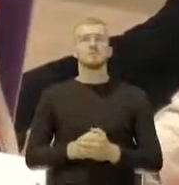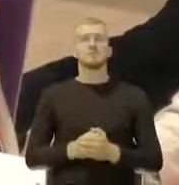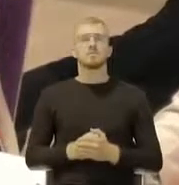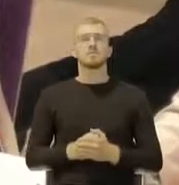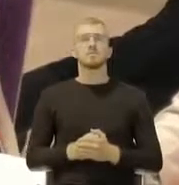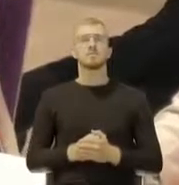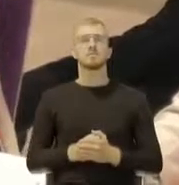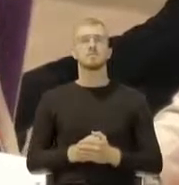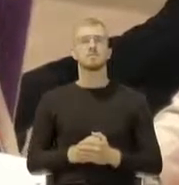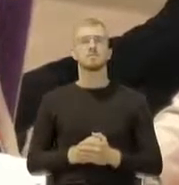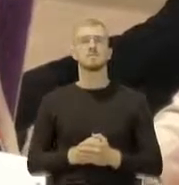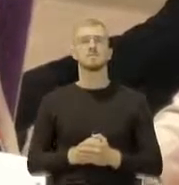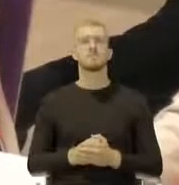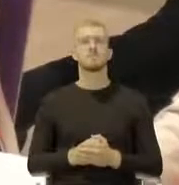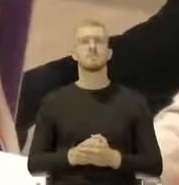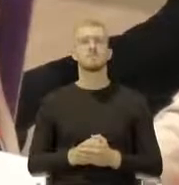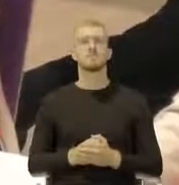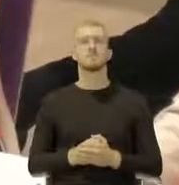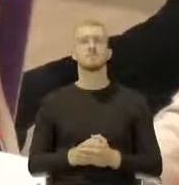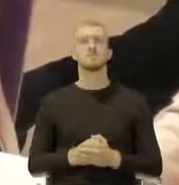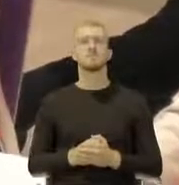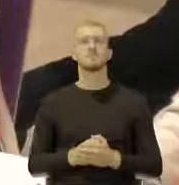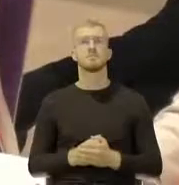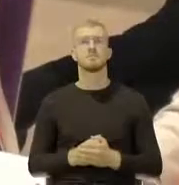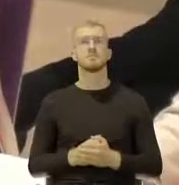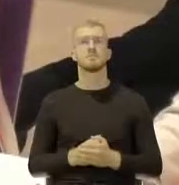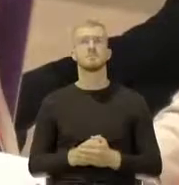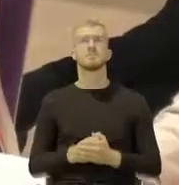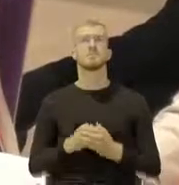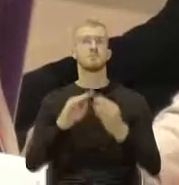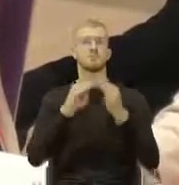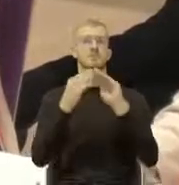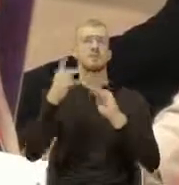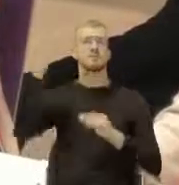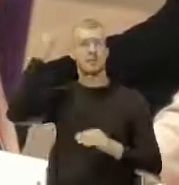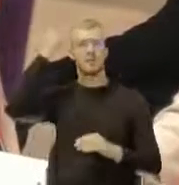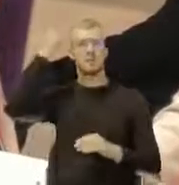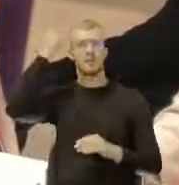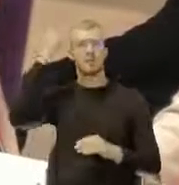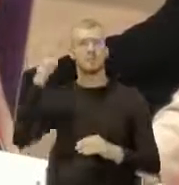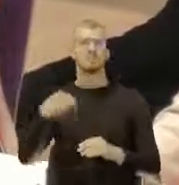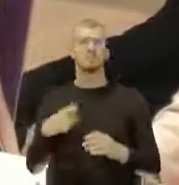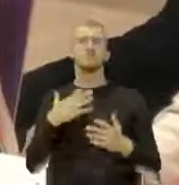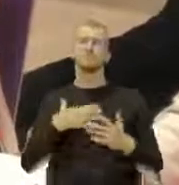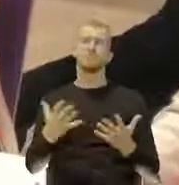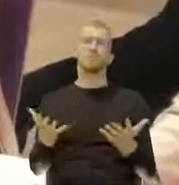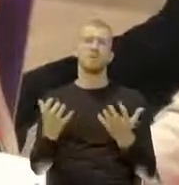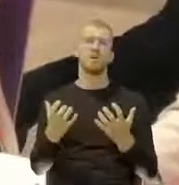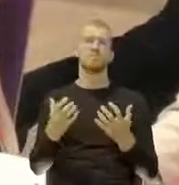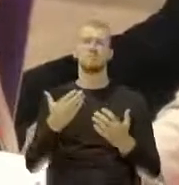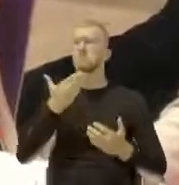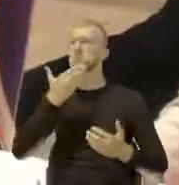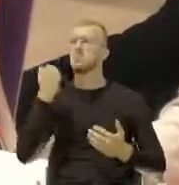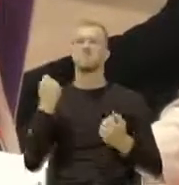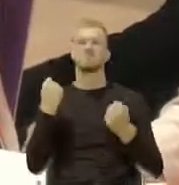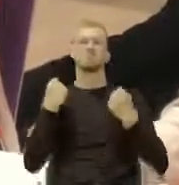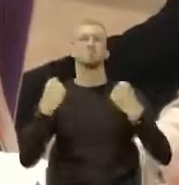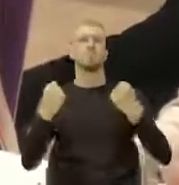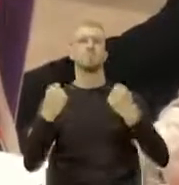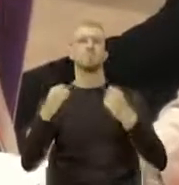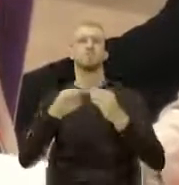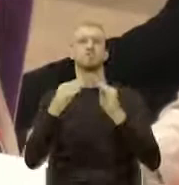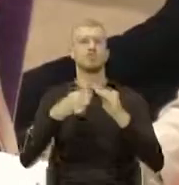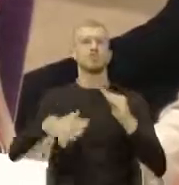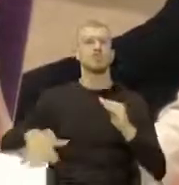at forefront toward an increasingly social, fair, and environment sustainable